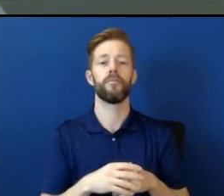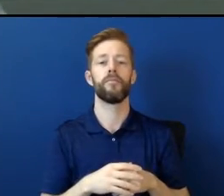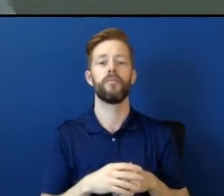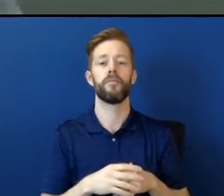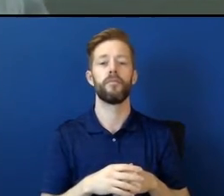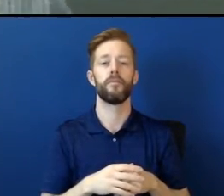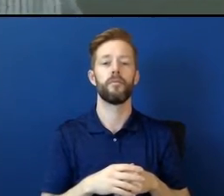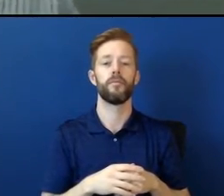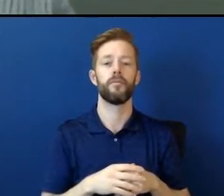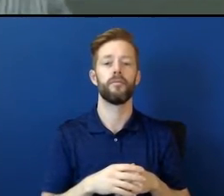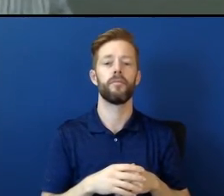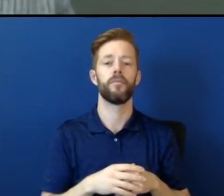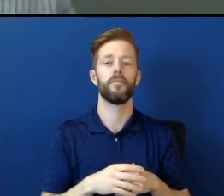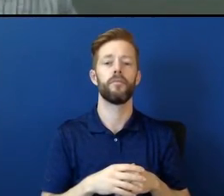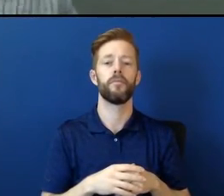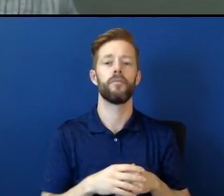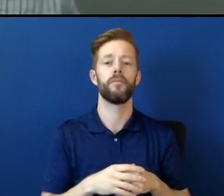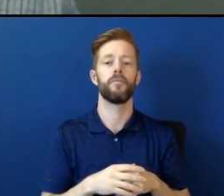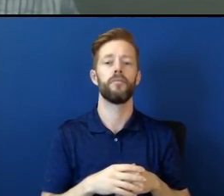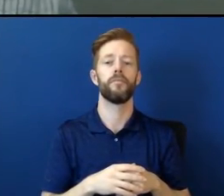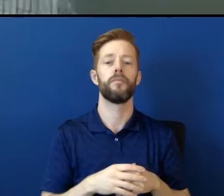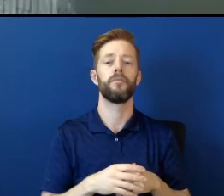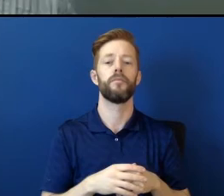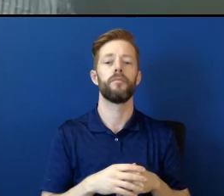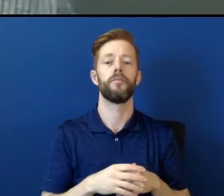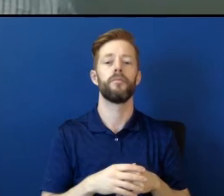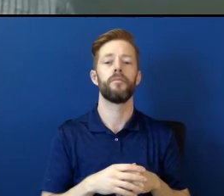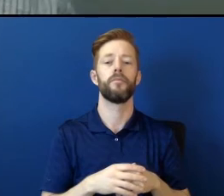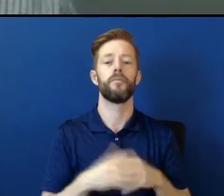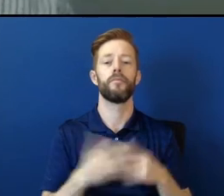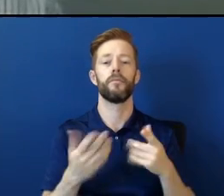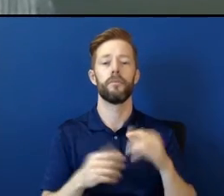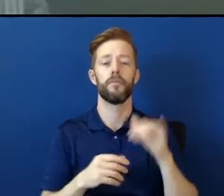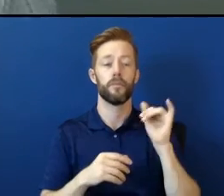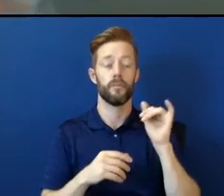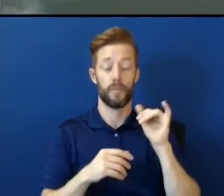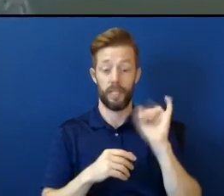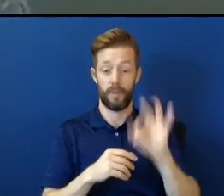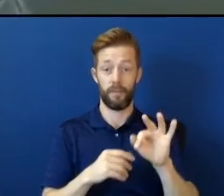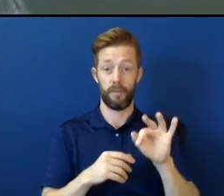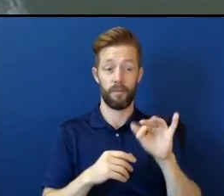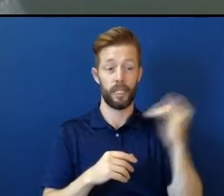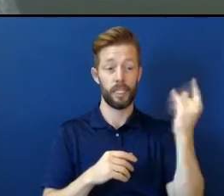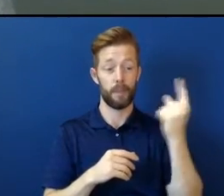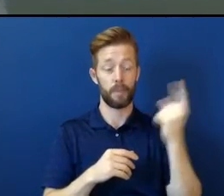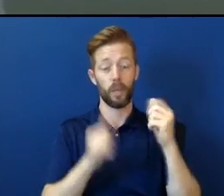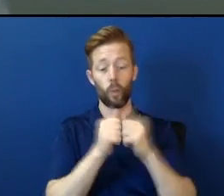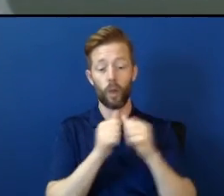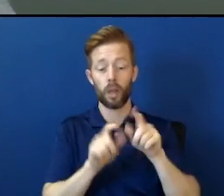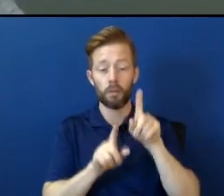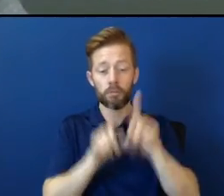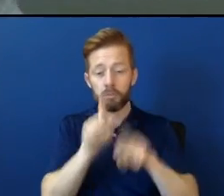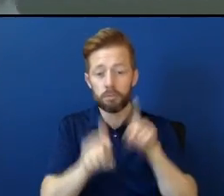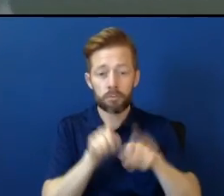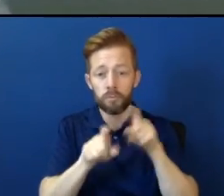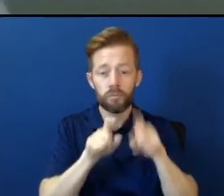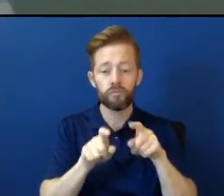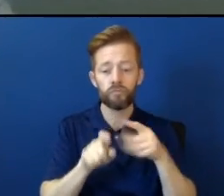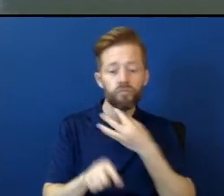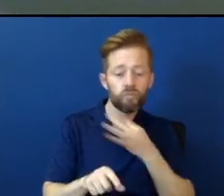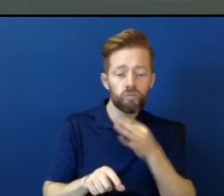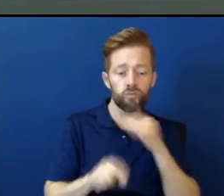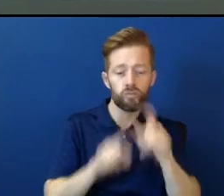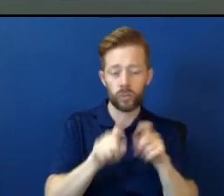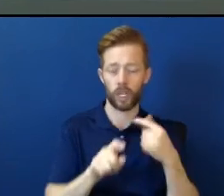something where it's involving questions and inquiry, then I will line